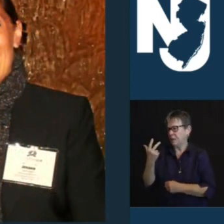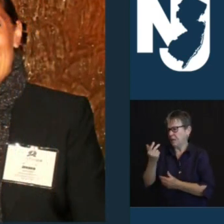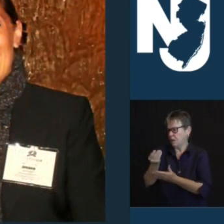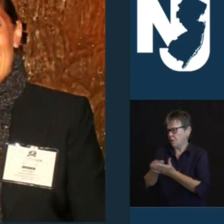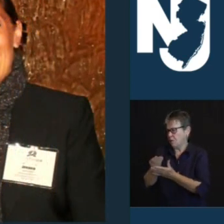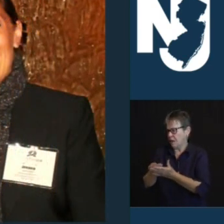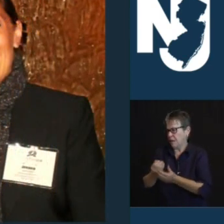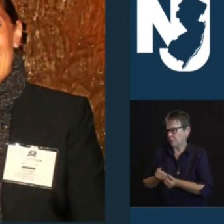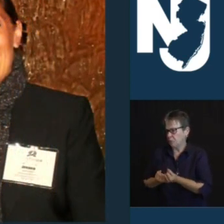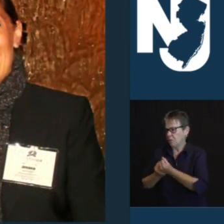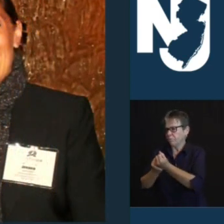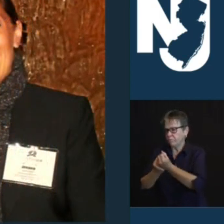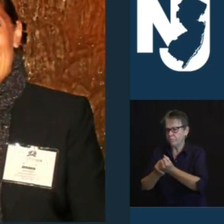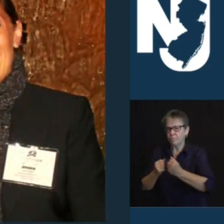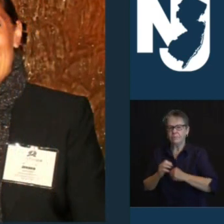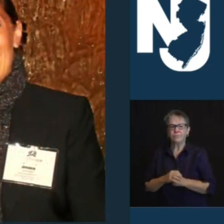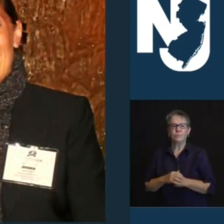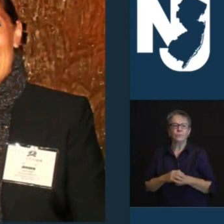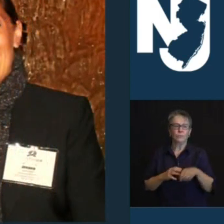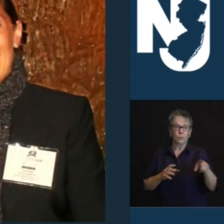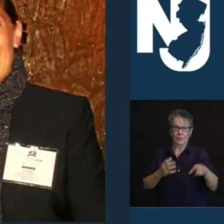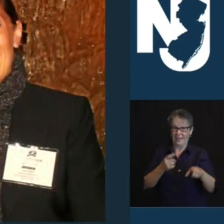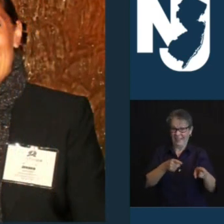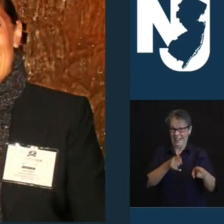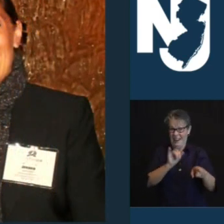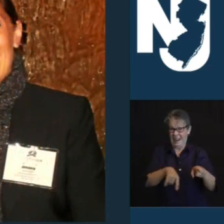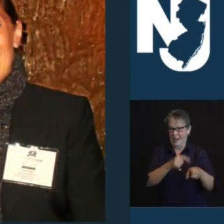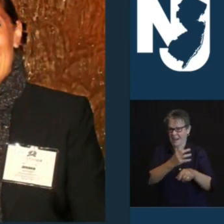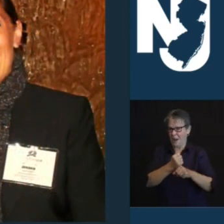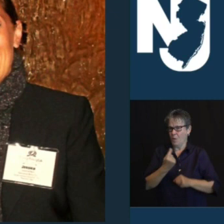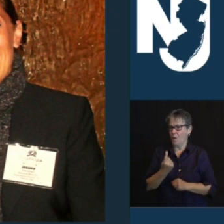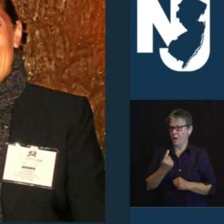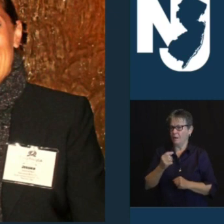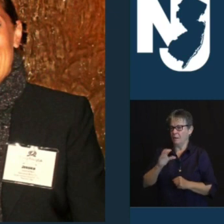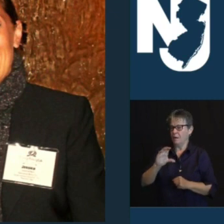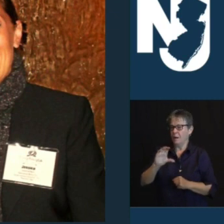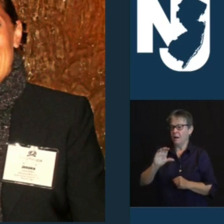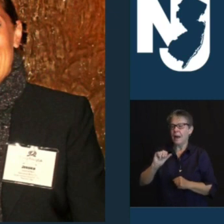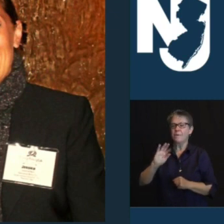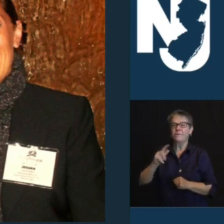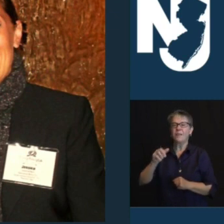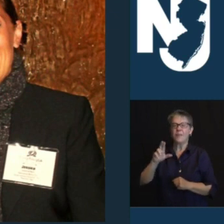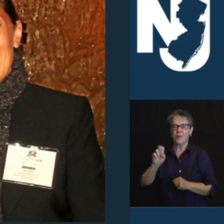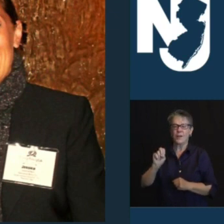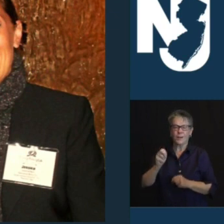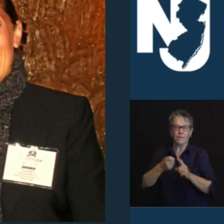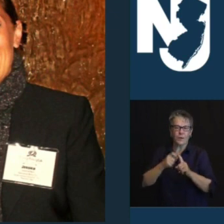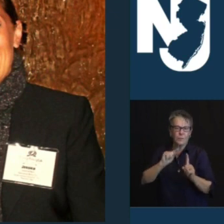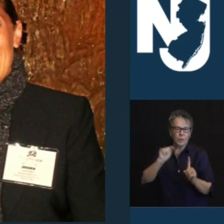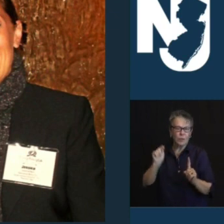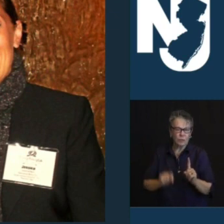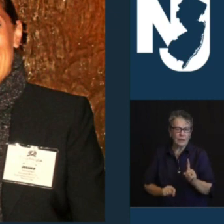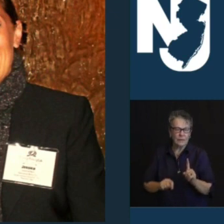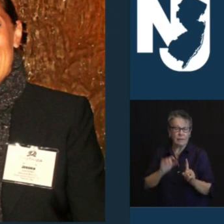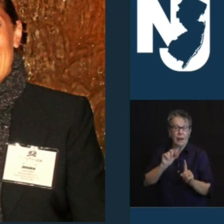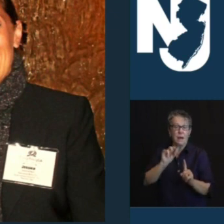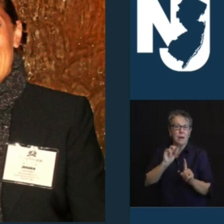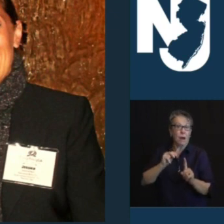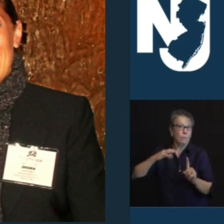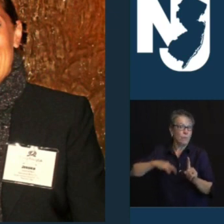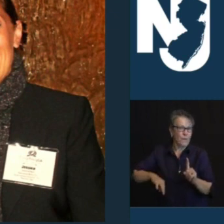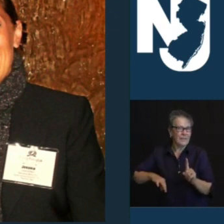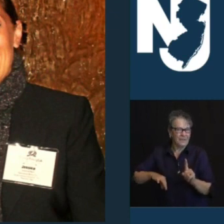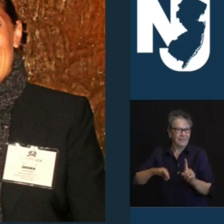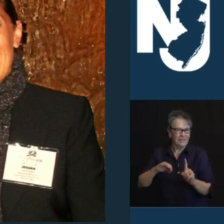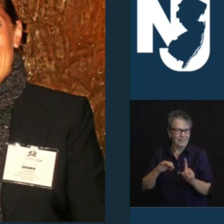is Trenton-based Campfire NJ, a nonprofit organization within the Campfire National Organization,